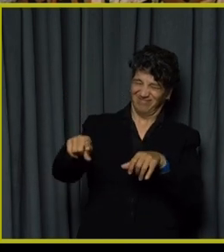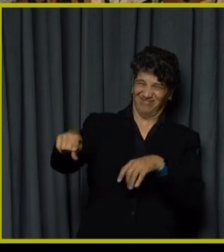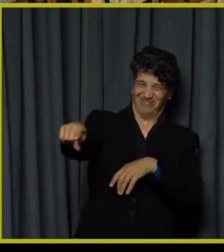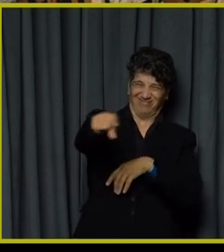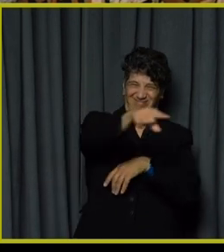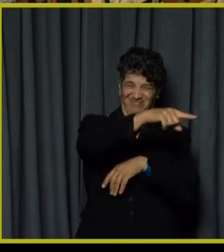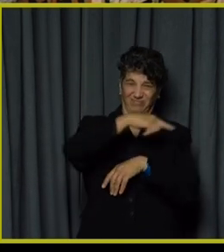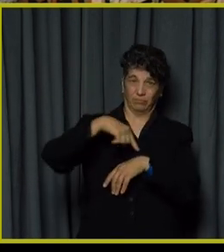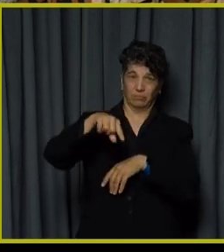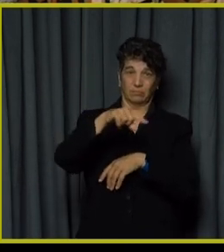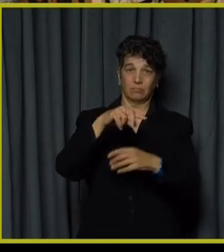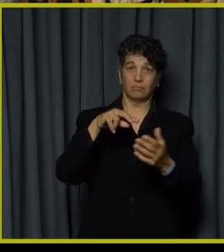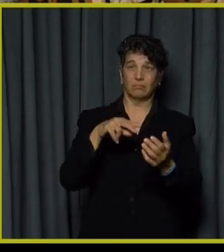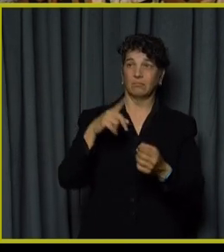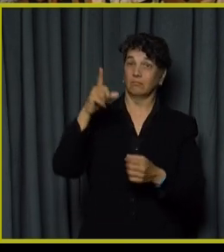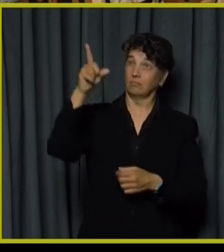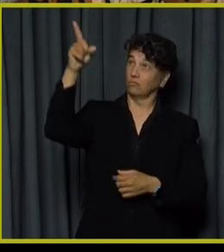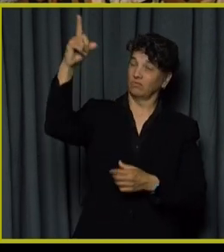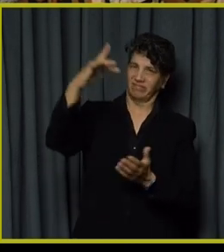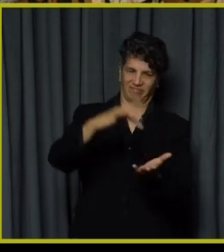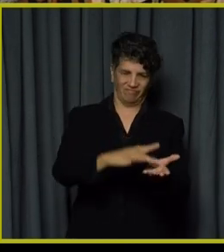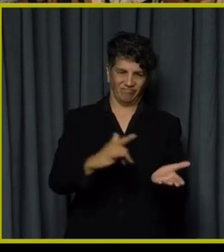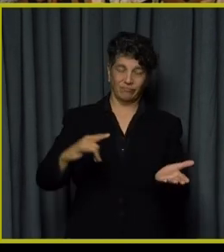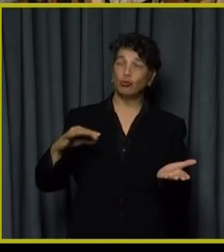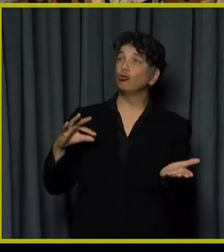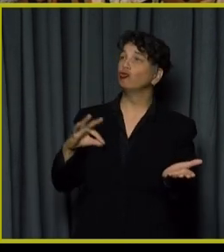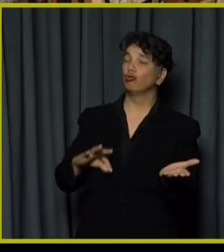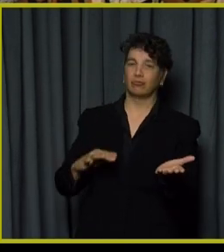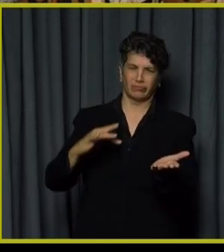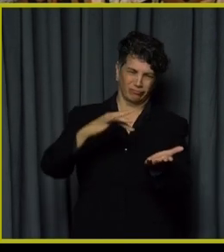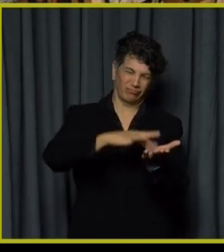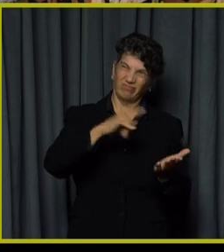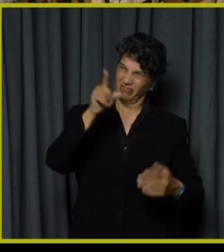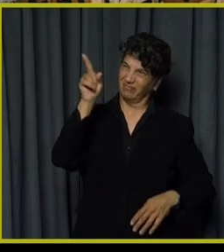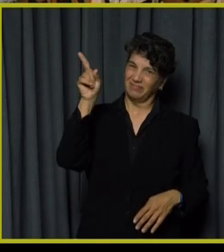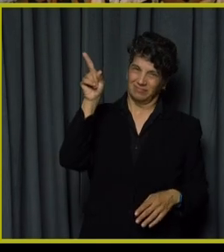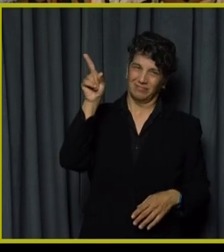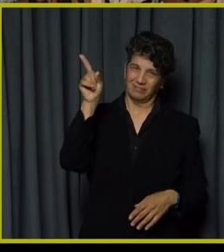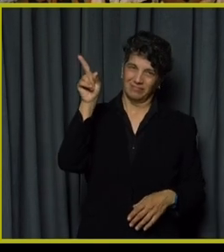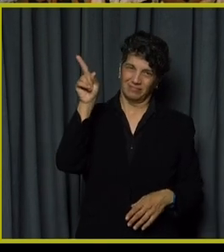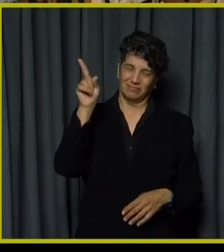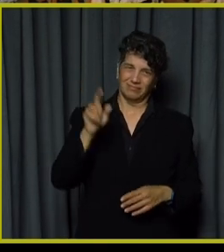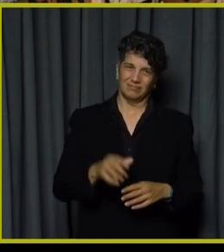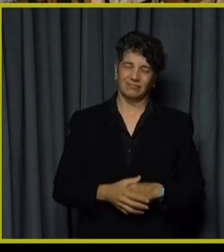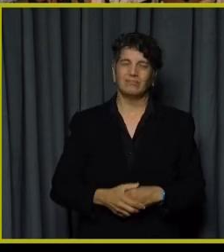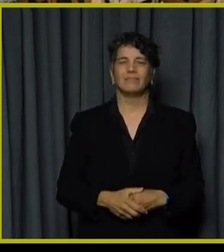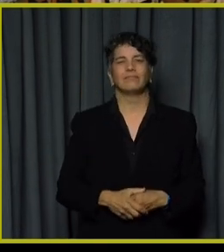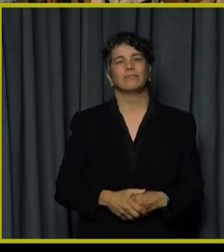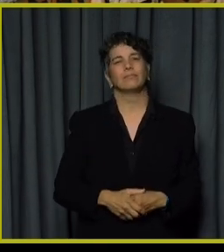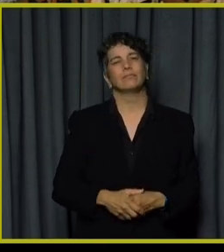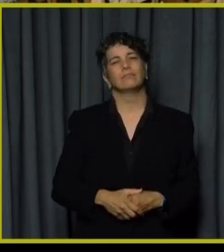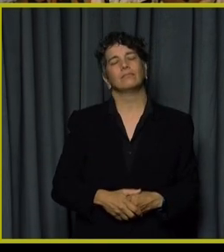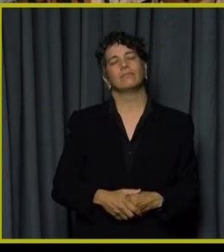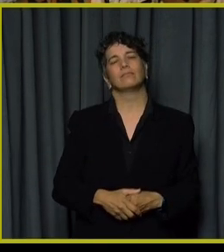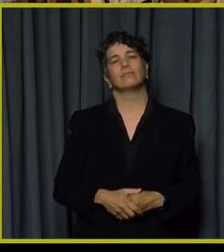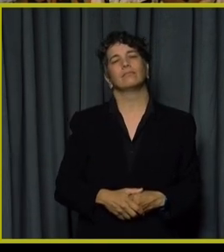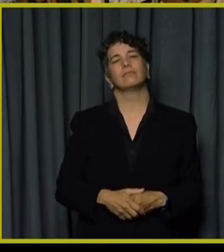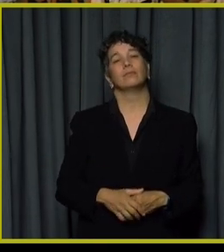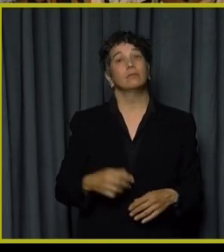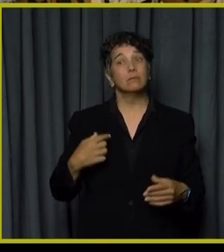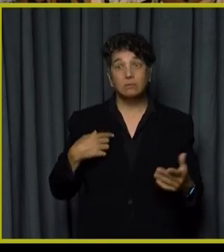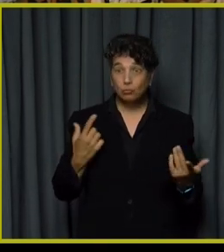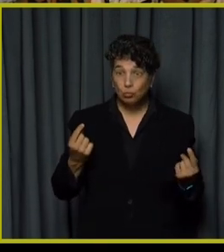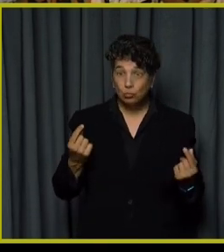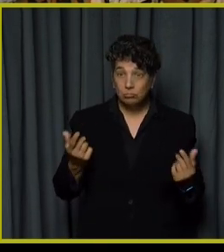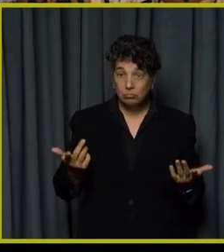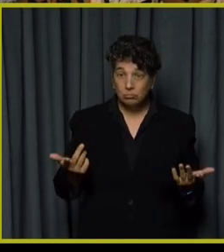says, I will take from you. So the question is, what do we do about this? And the answer